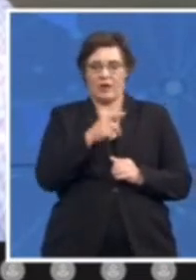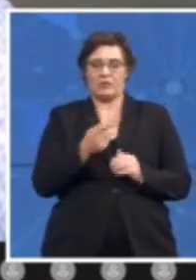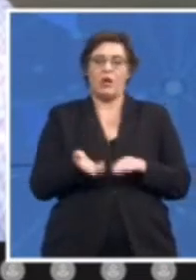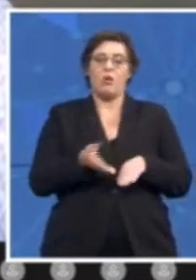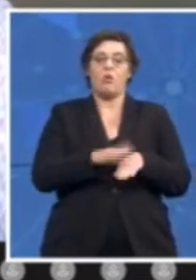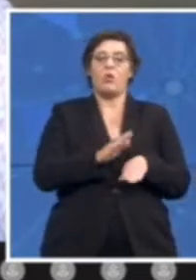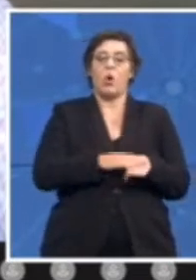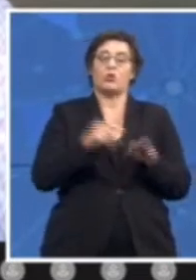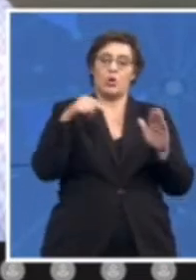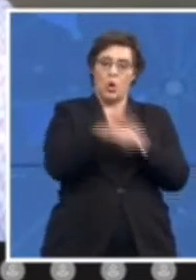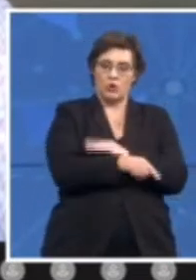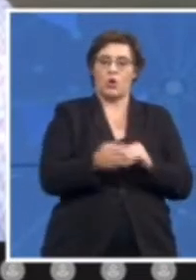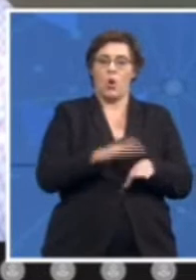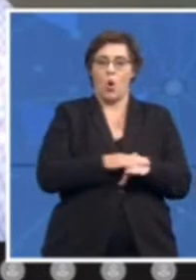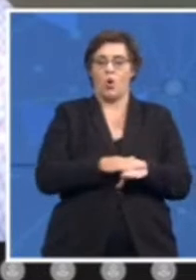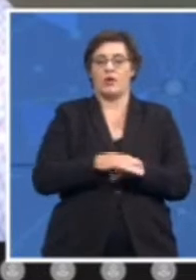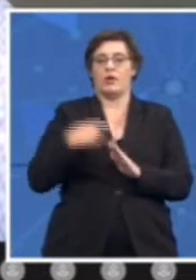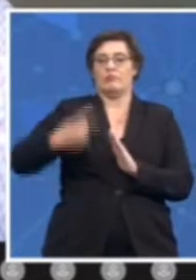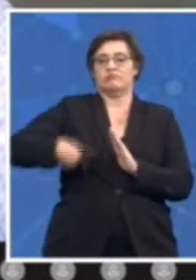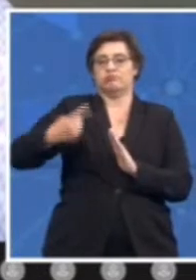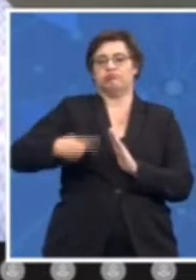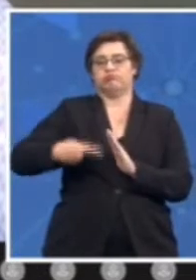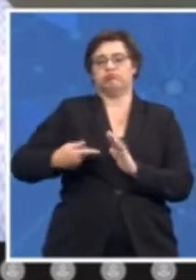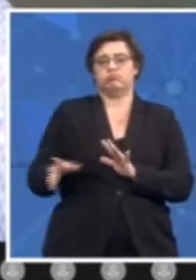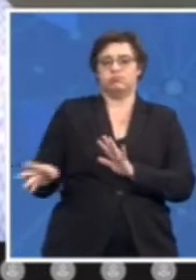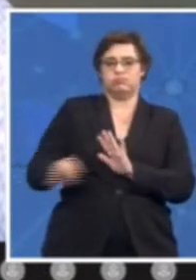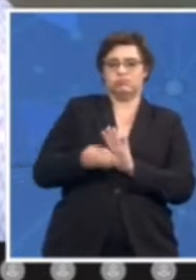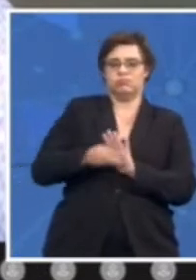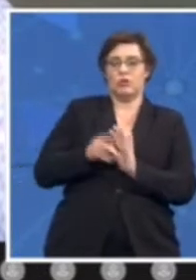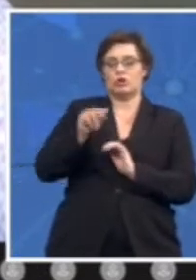that constrains our ability to produce